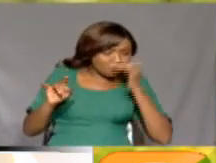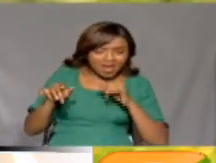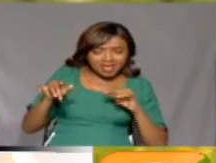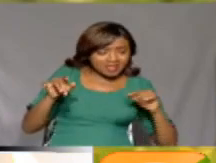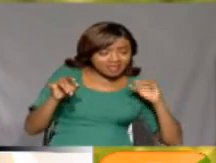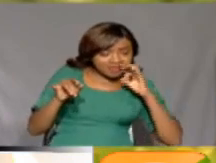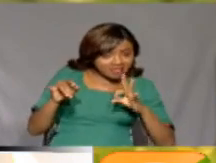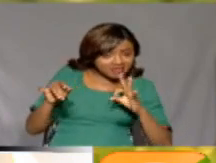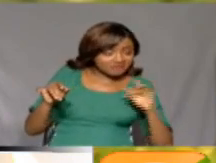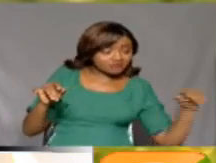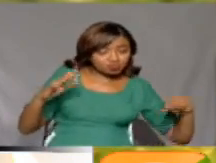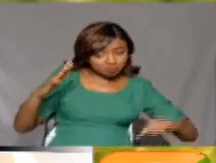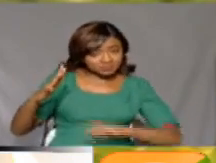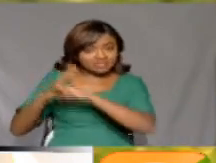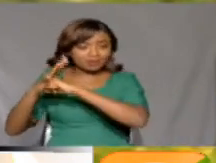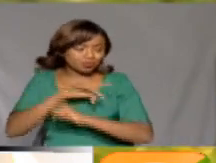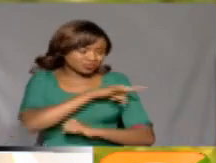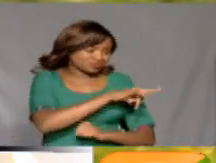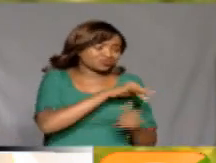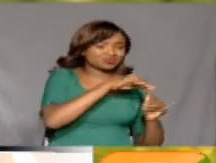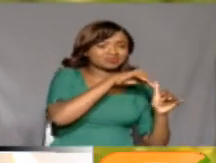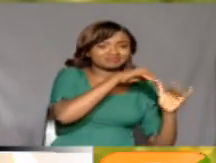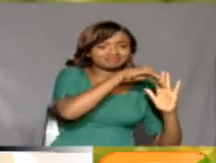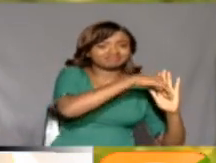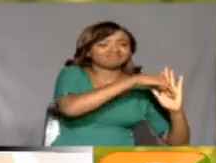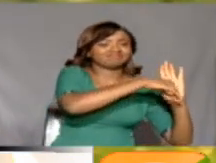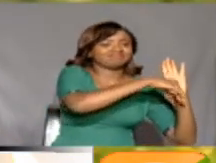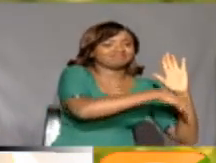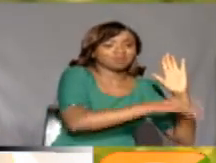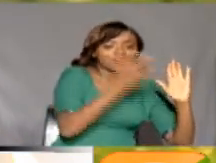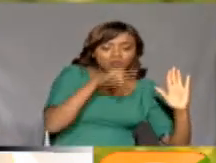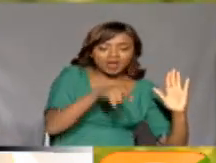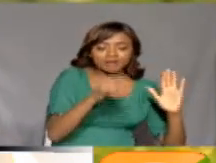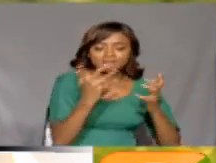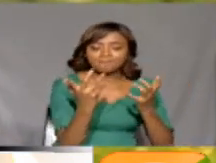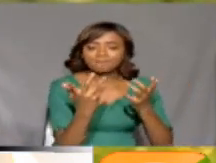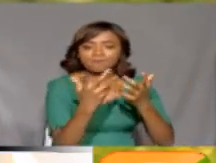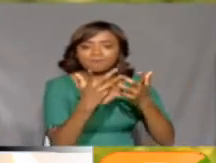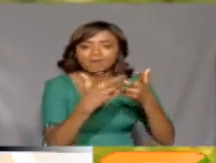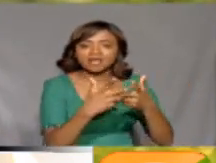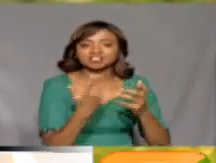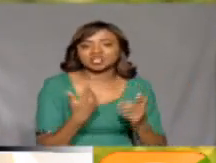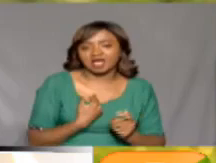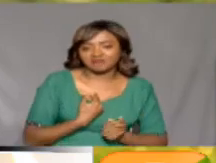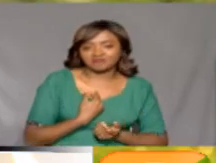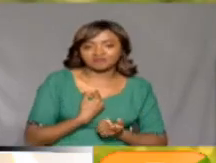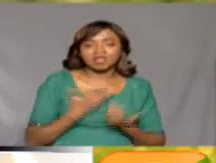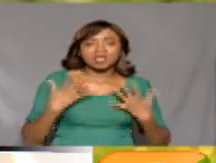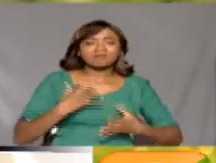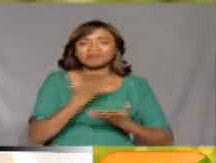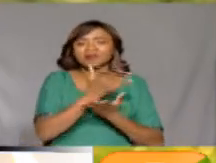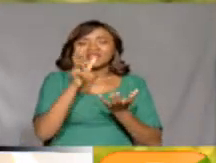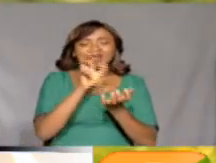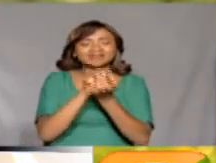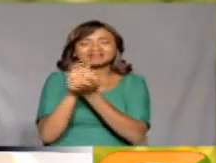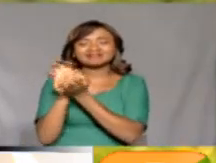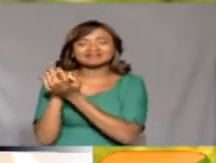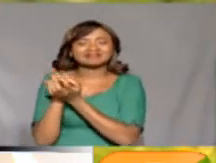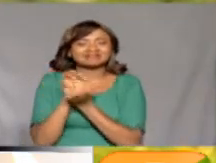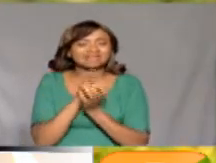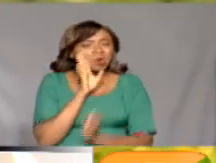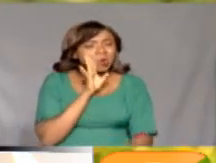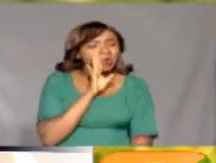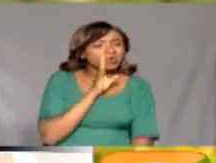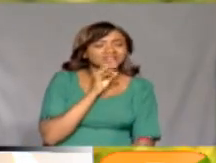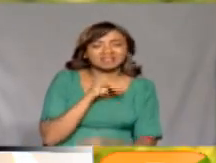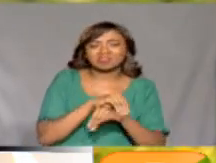because of this project tag that, of course, many people spread rumors, you know, Uhuru cannot stand on his own. He's